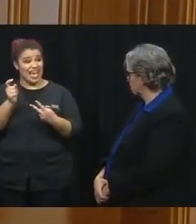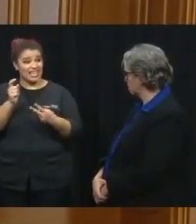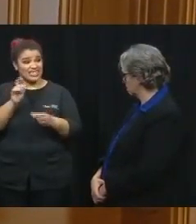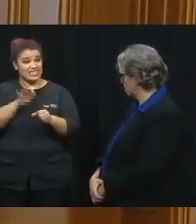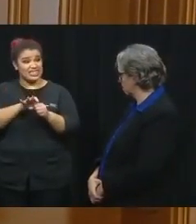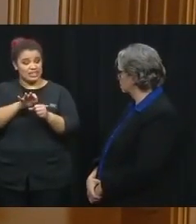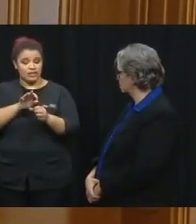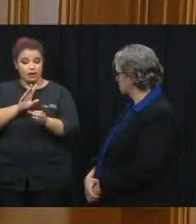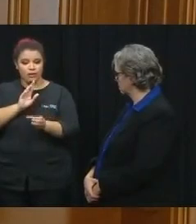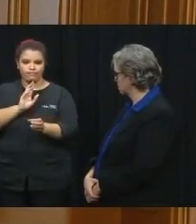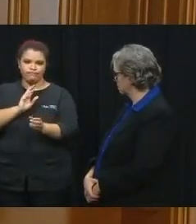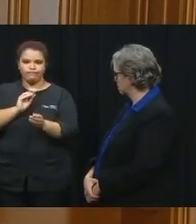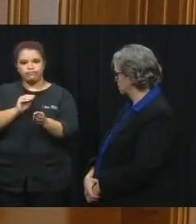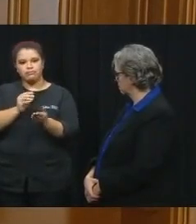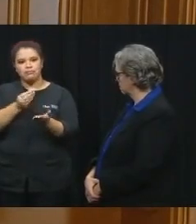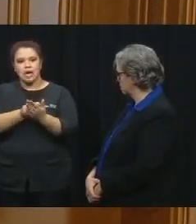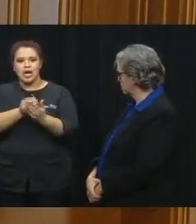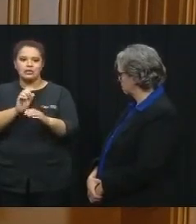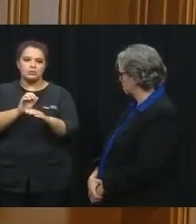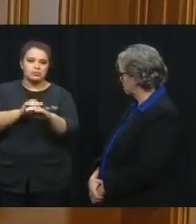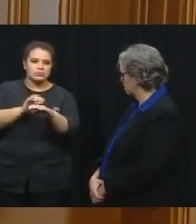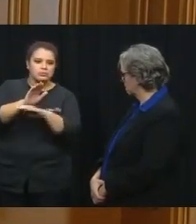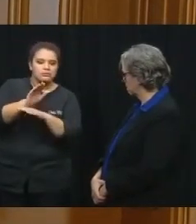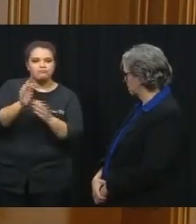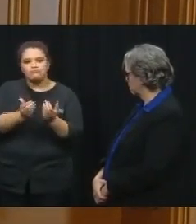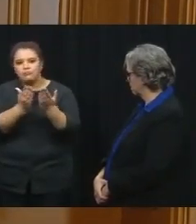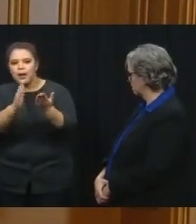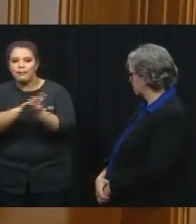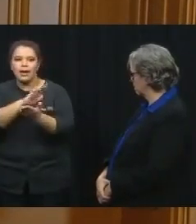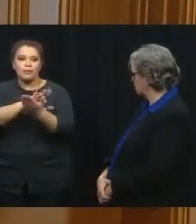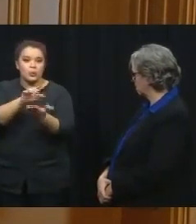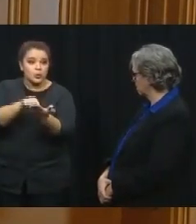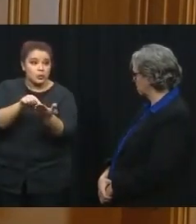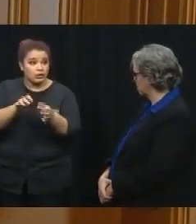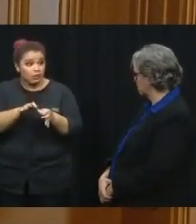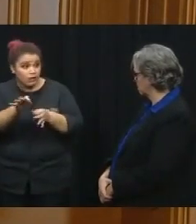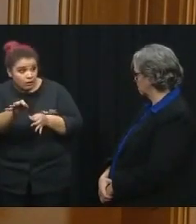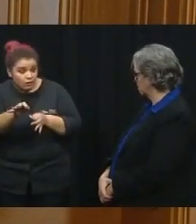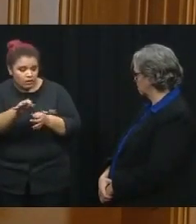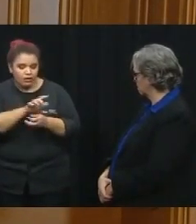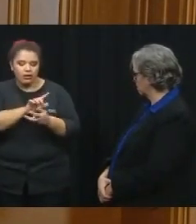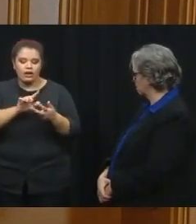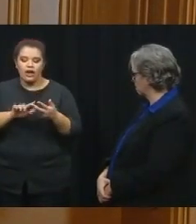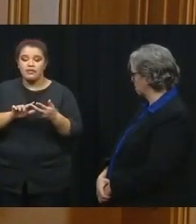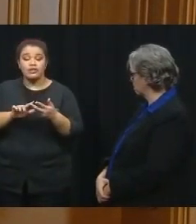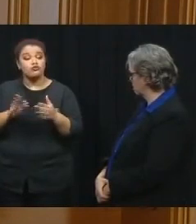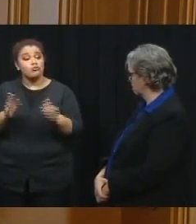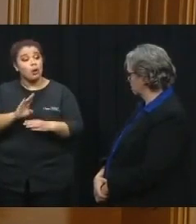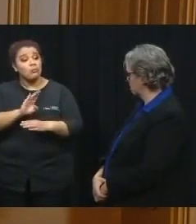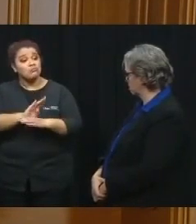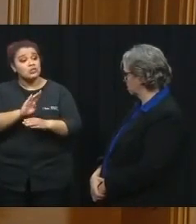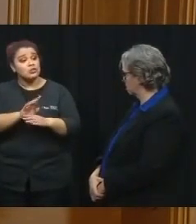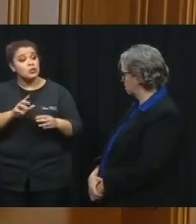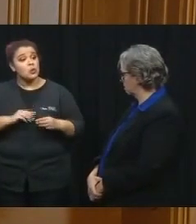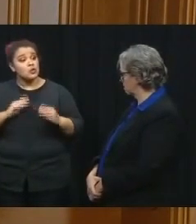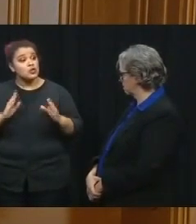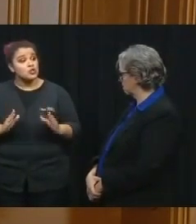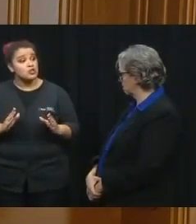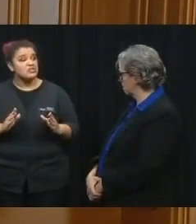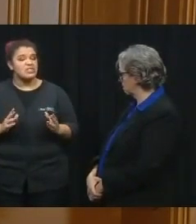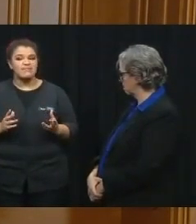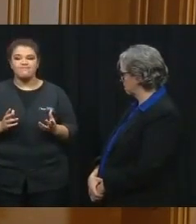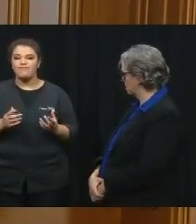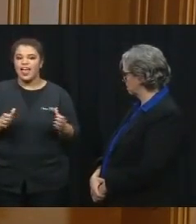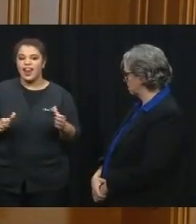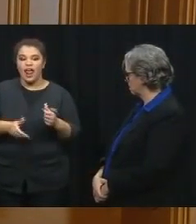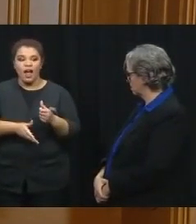3, any relief for business owners, small business owners who